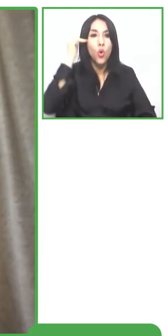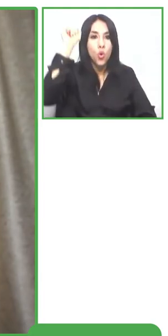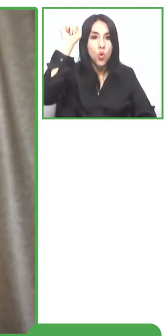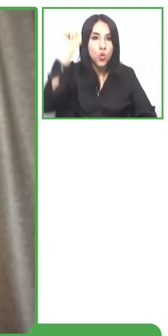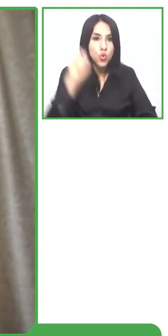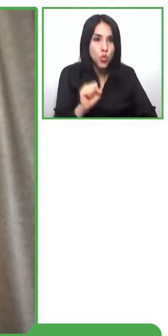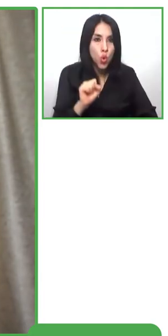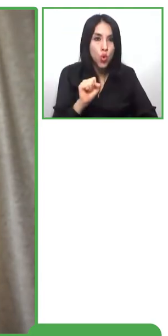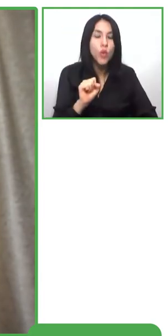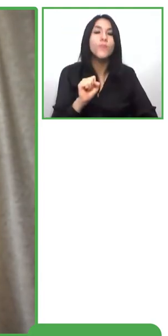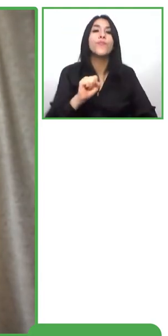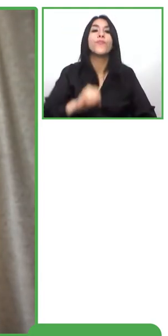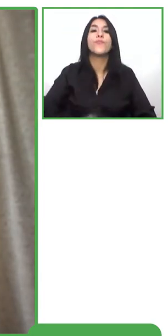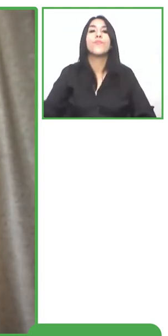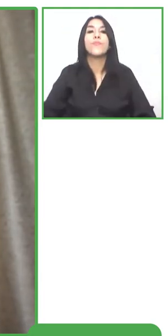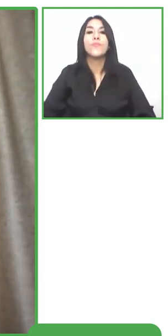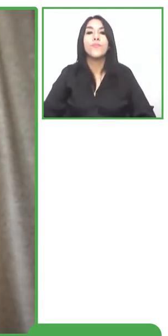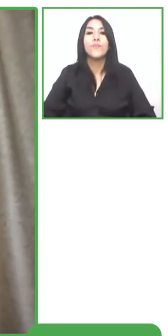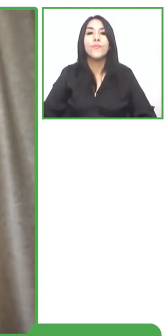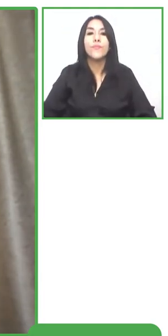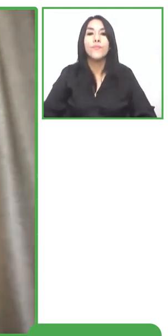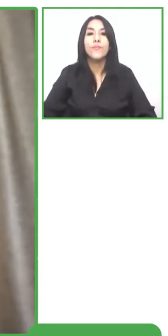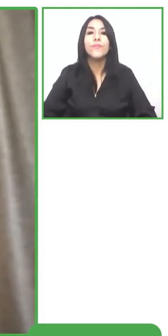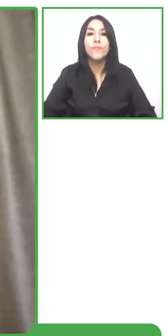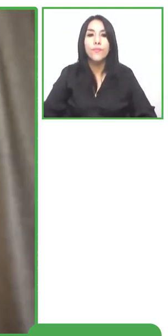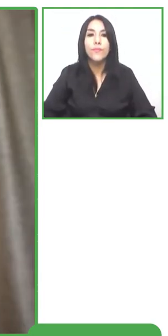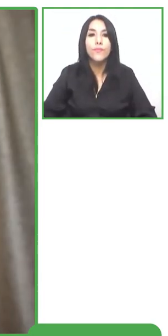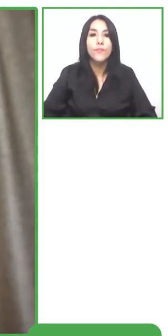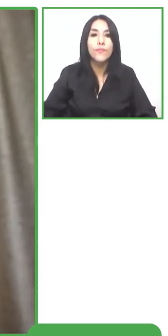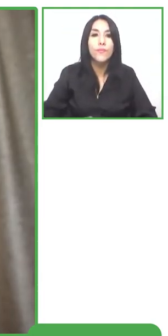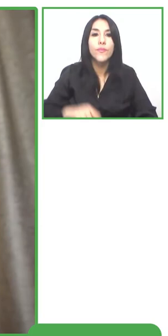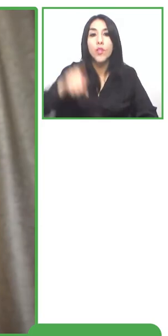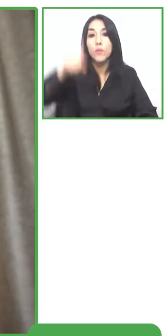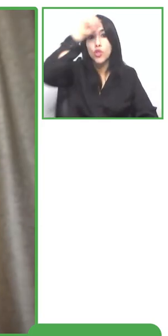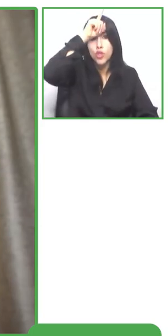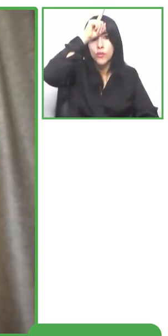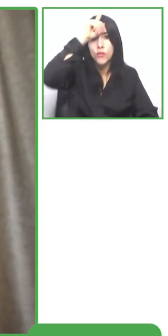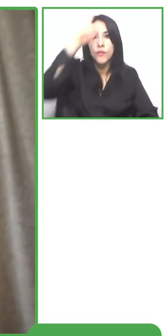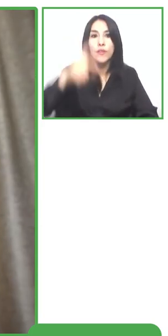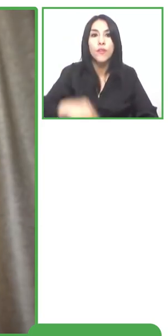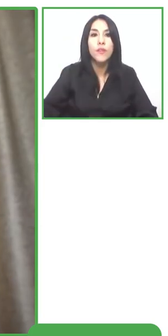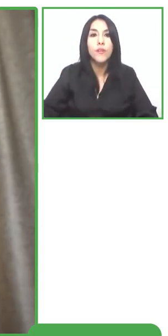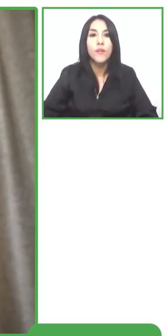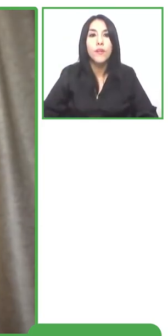Greece, Bulgaria, and Turkey, and Dagestan,